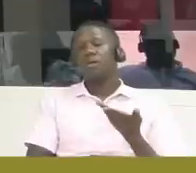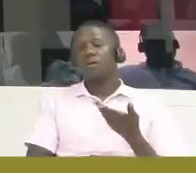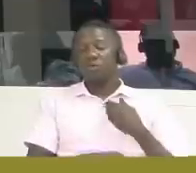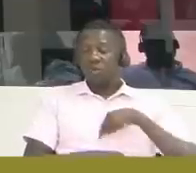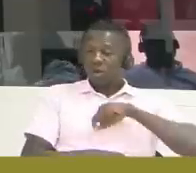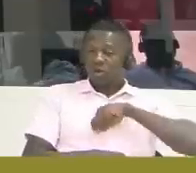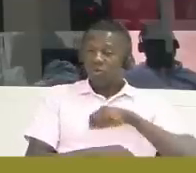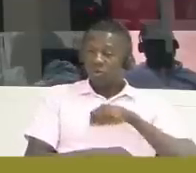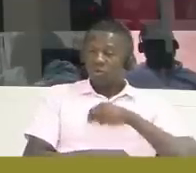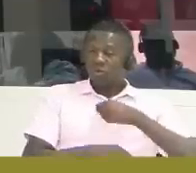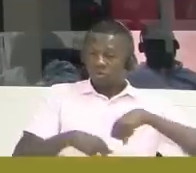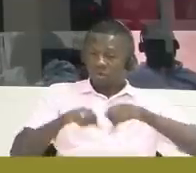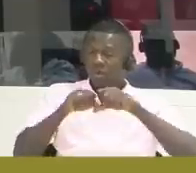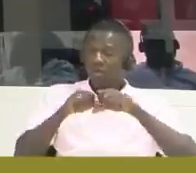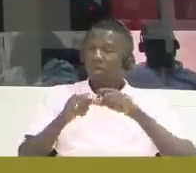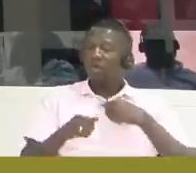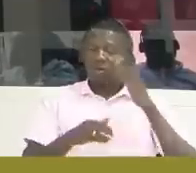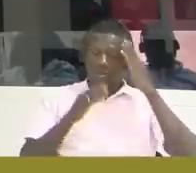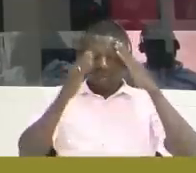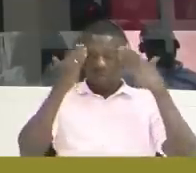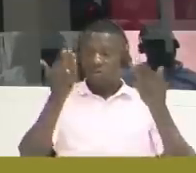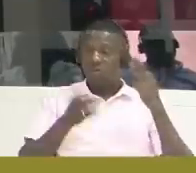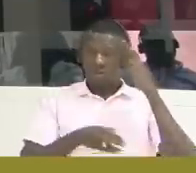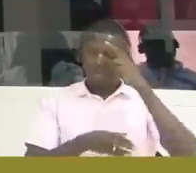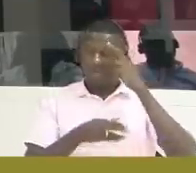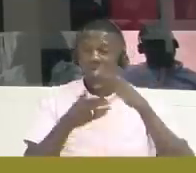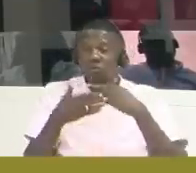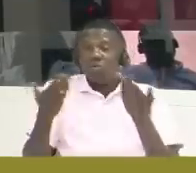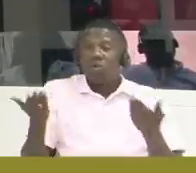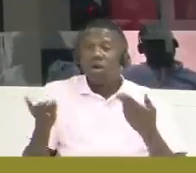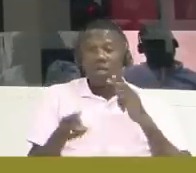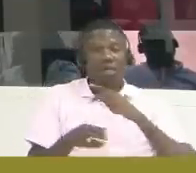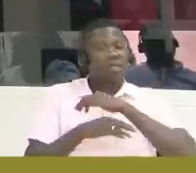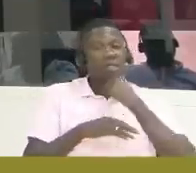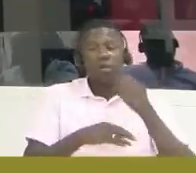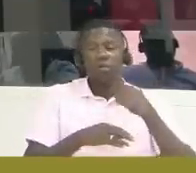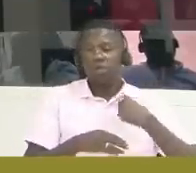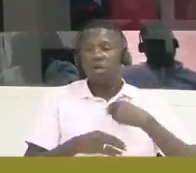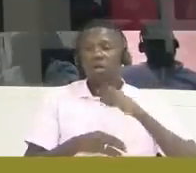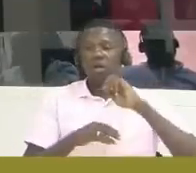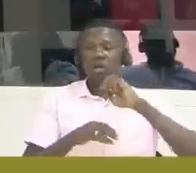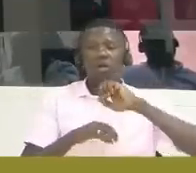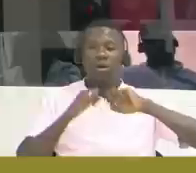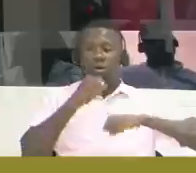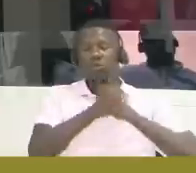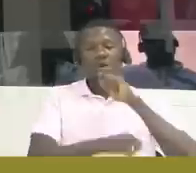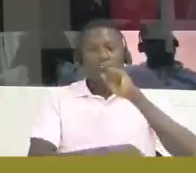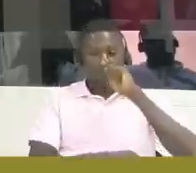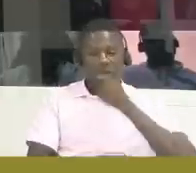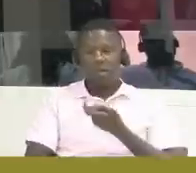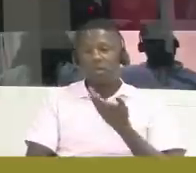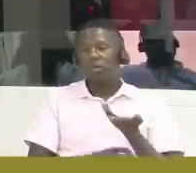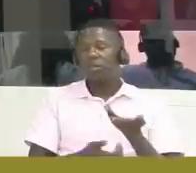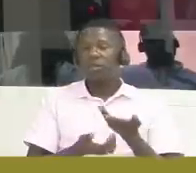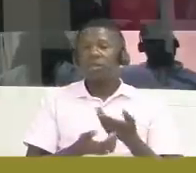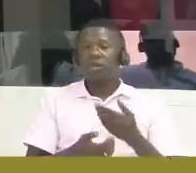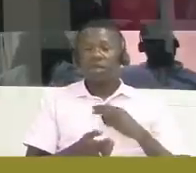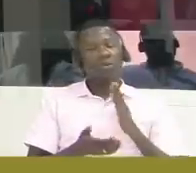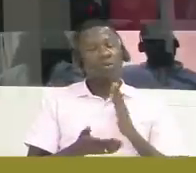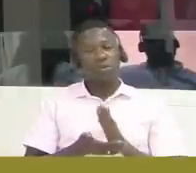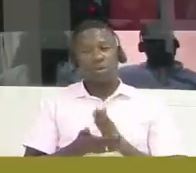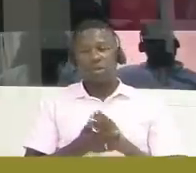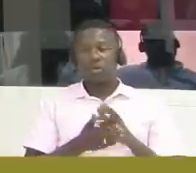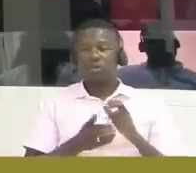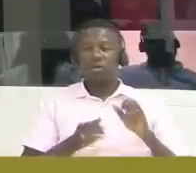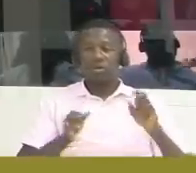part, I didn't know the reasons why they killed my husband. However, I would recommend